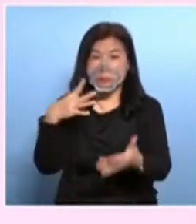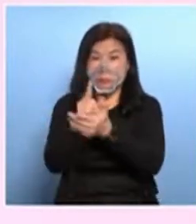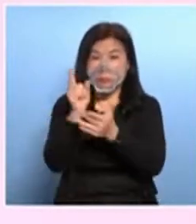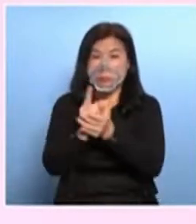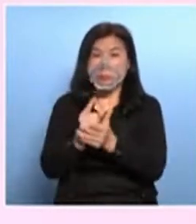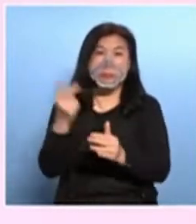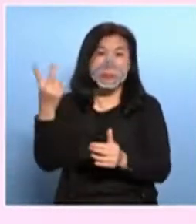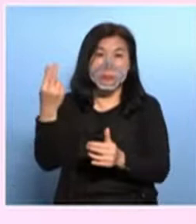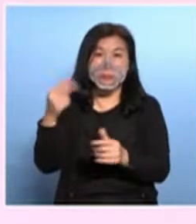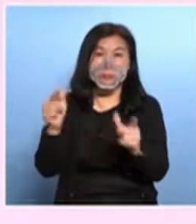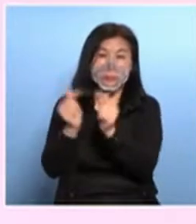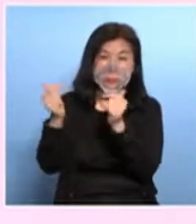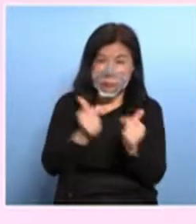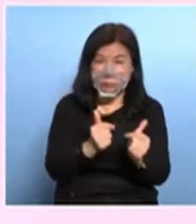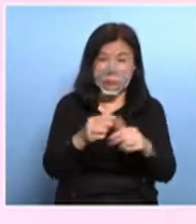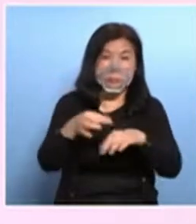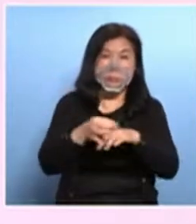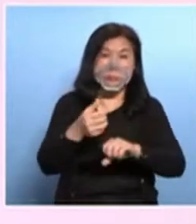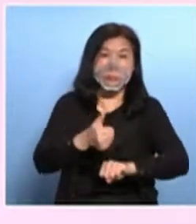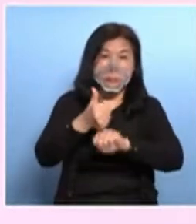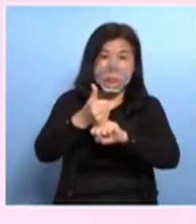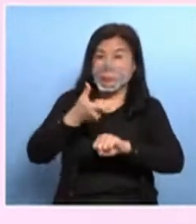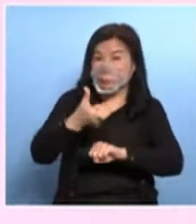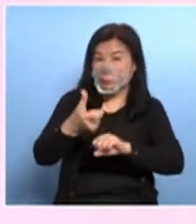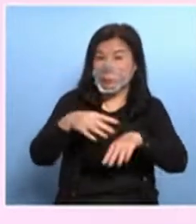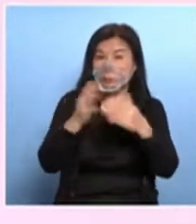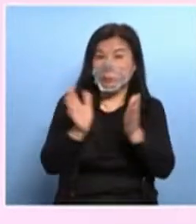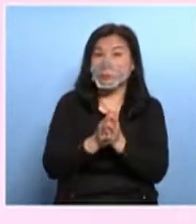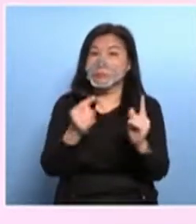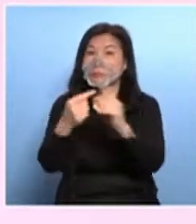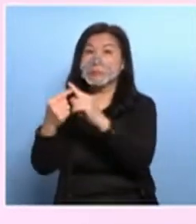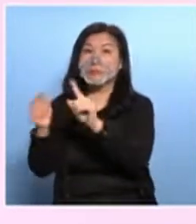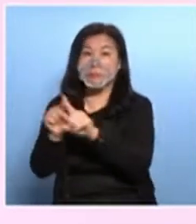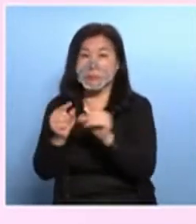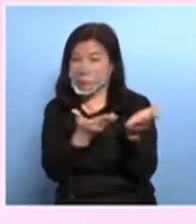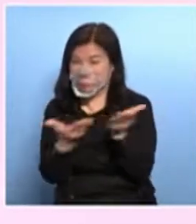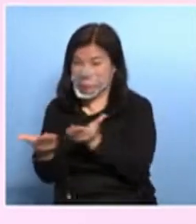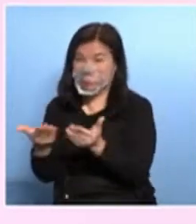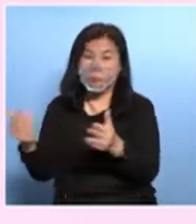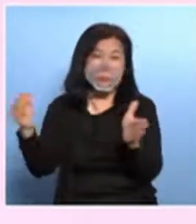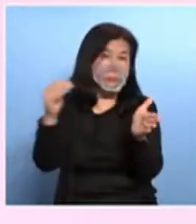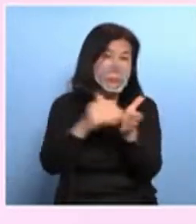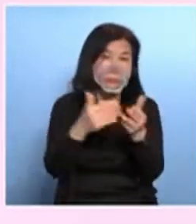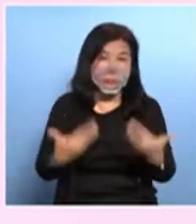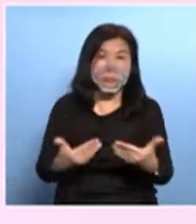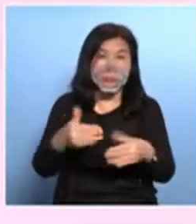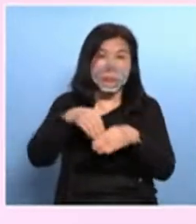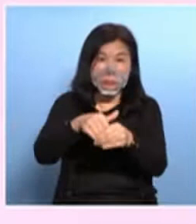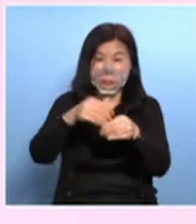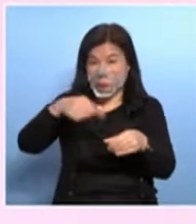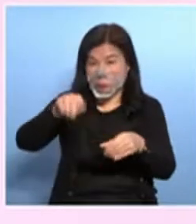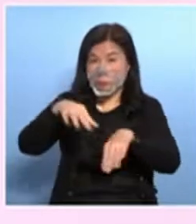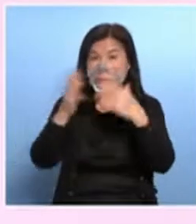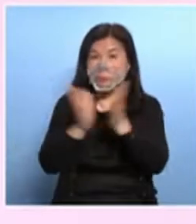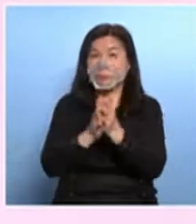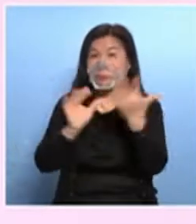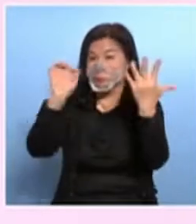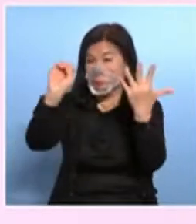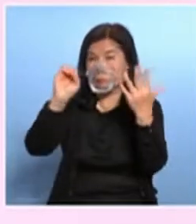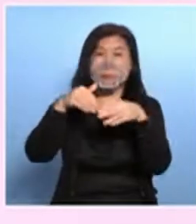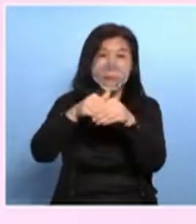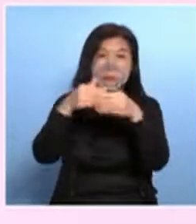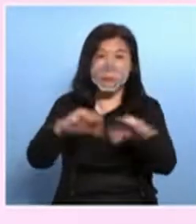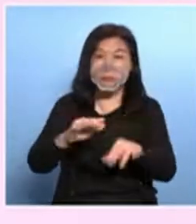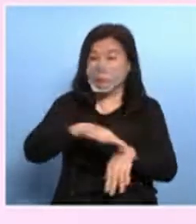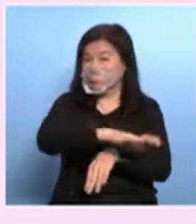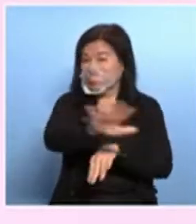The Green and Sustainable Finance Grant Scheme launched last year has been well received by the industry. Over 50 applications have been approved